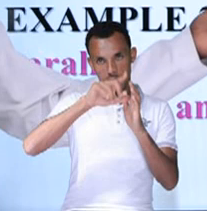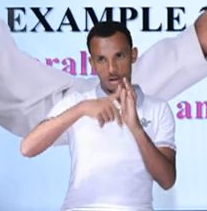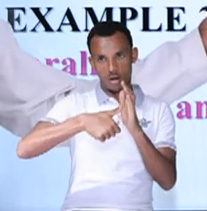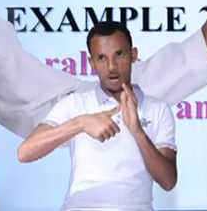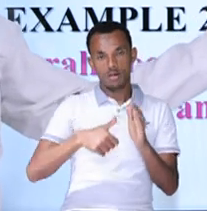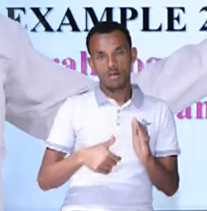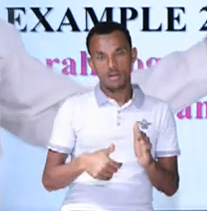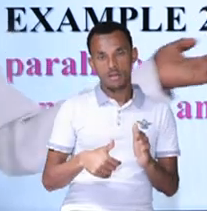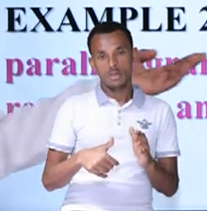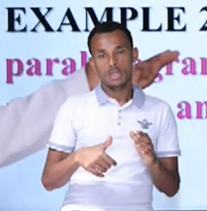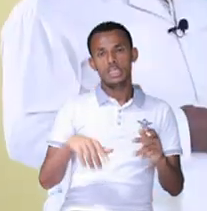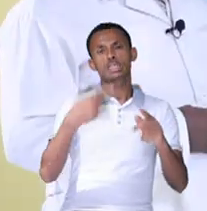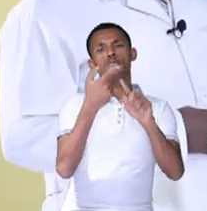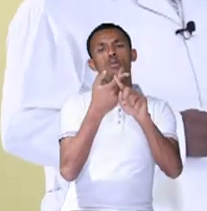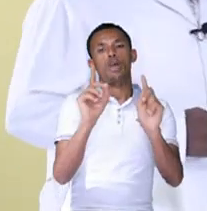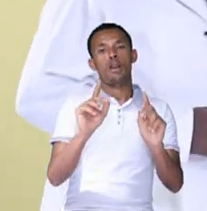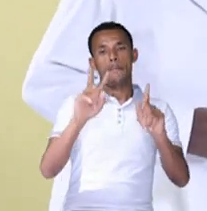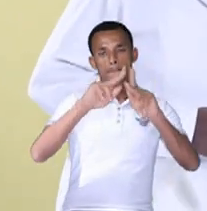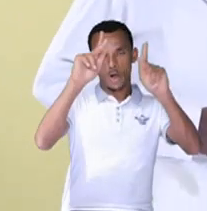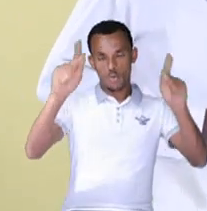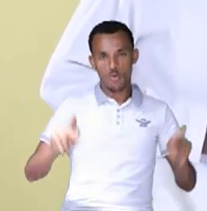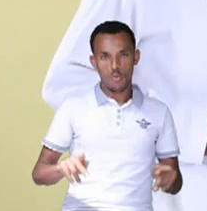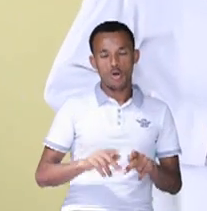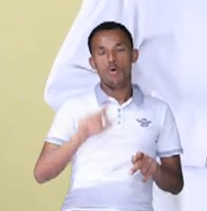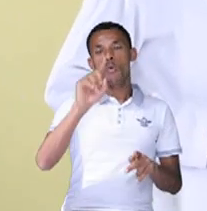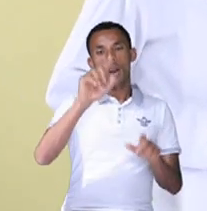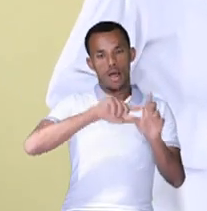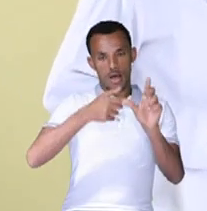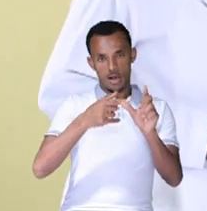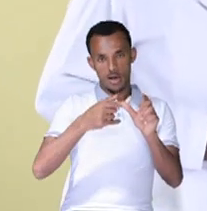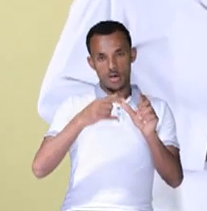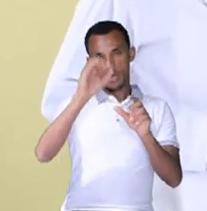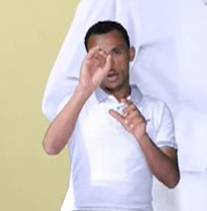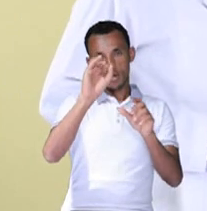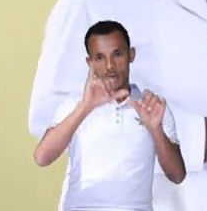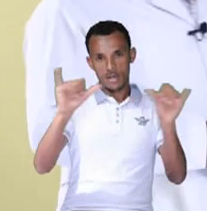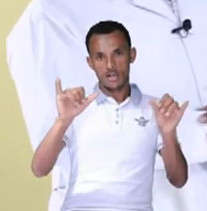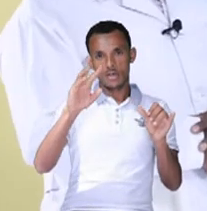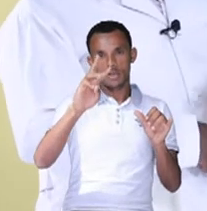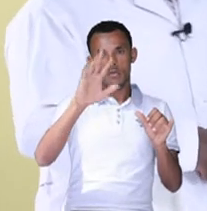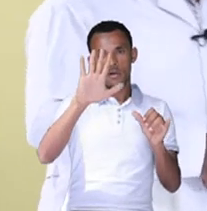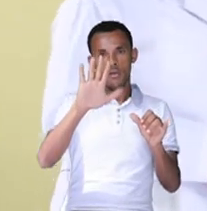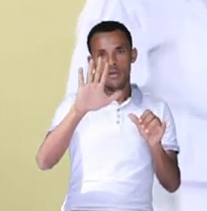quadrilateral, especially a parallelogram, one angle of degree measure 65